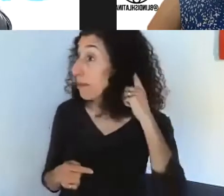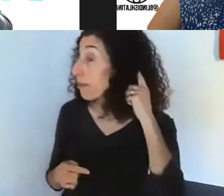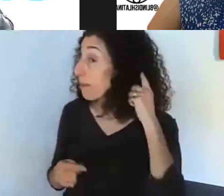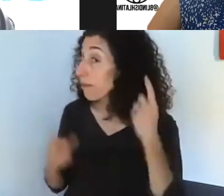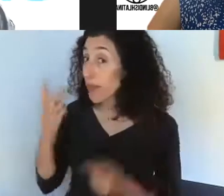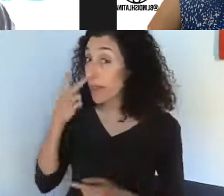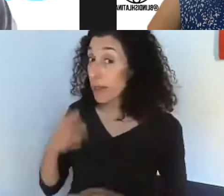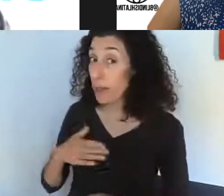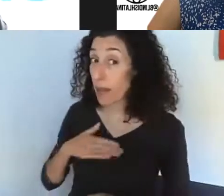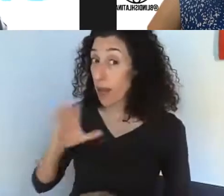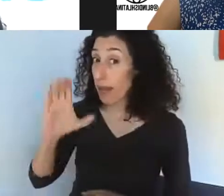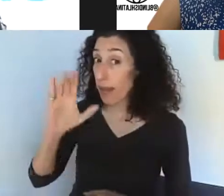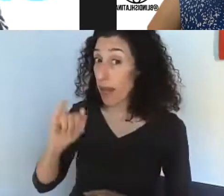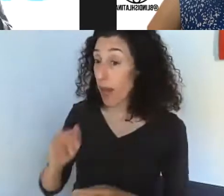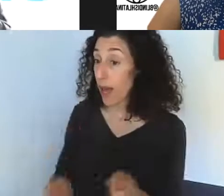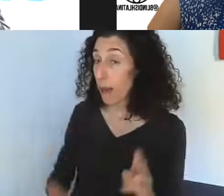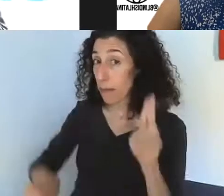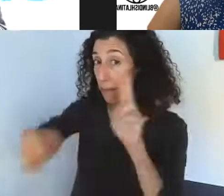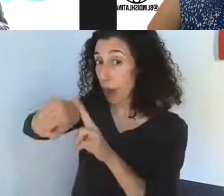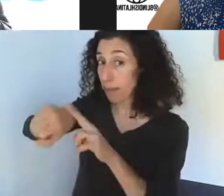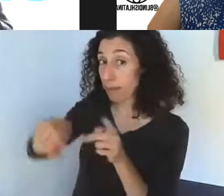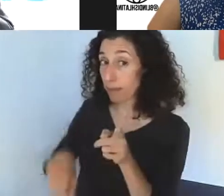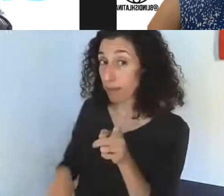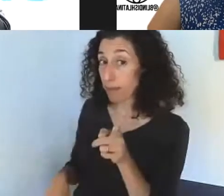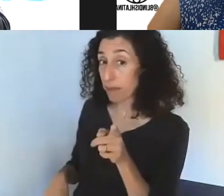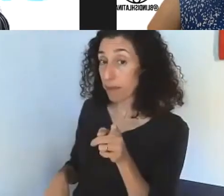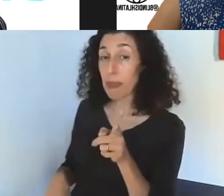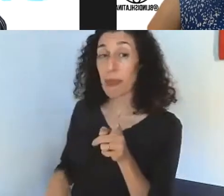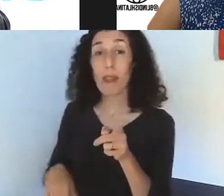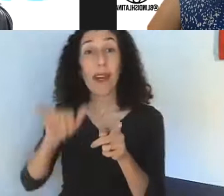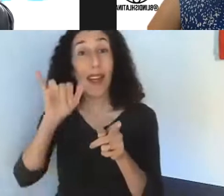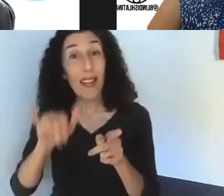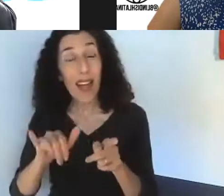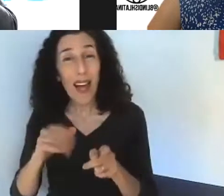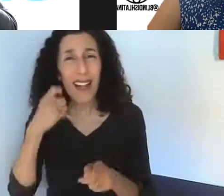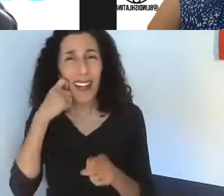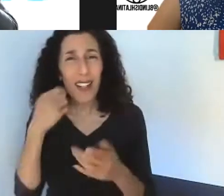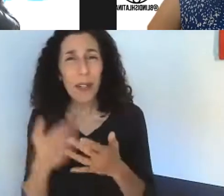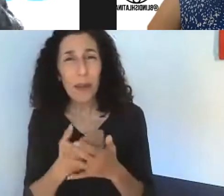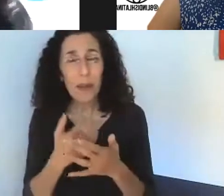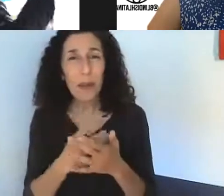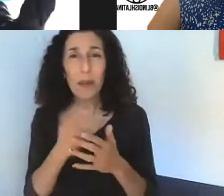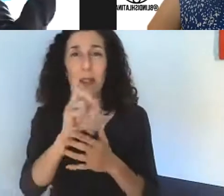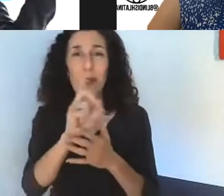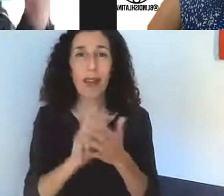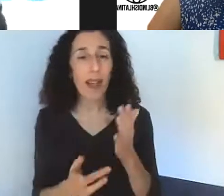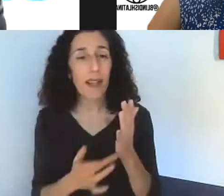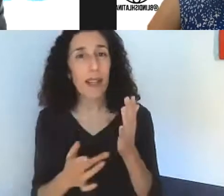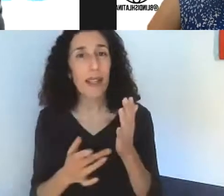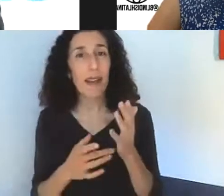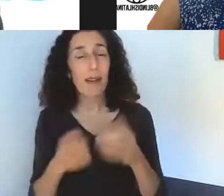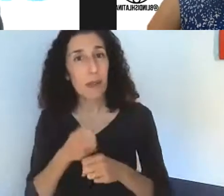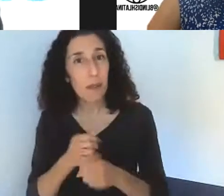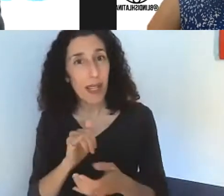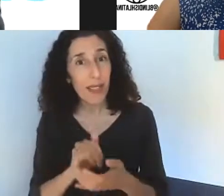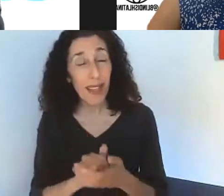guys. This only came out in like the 1980s. So I don't know, 40 years